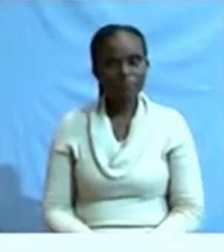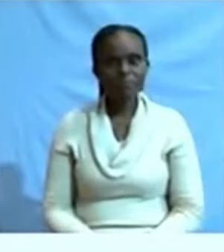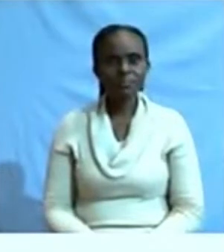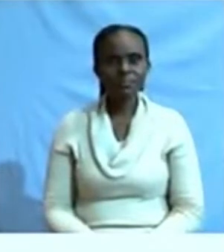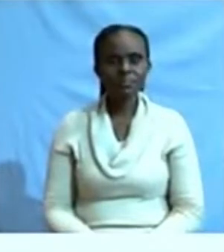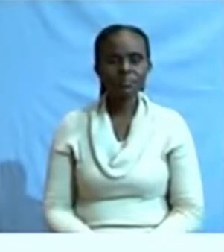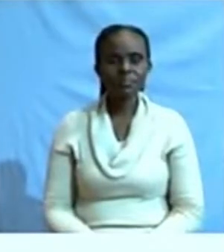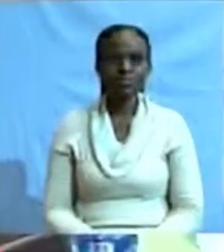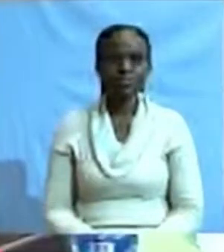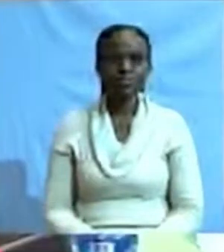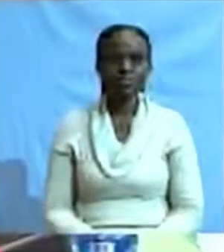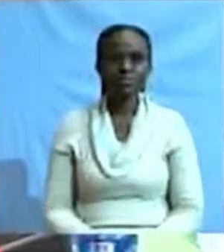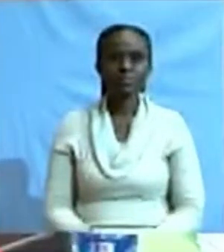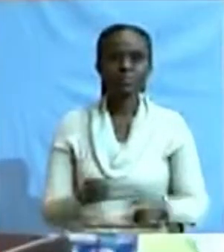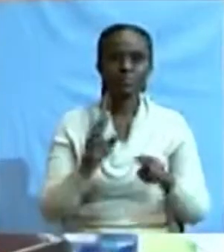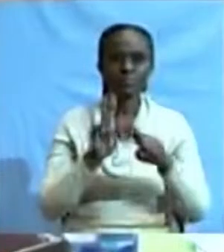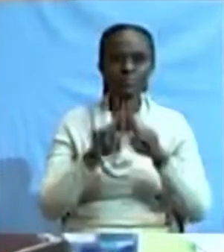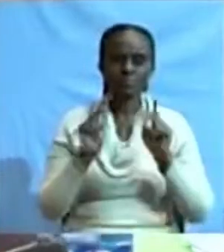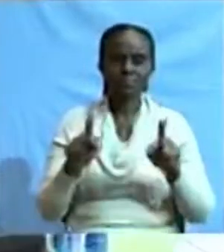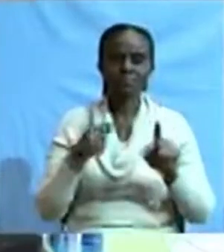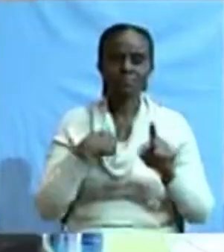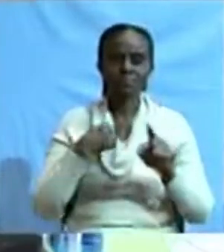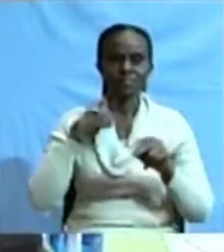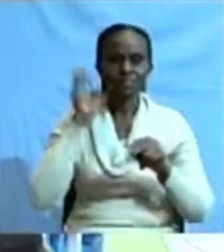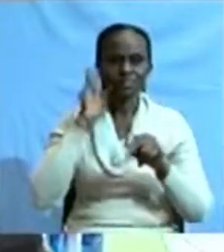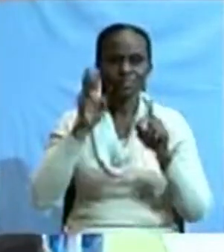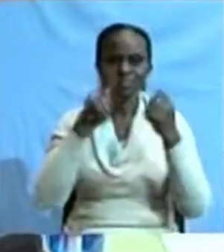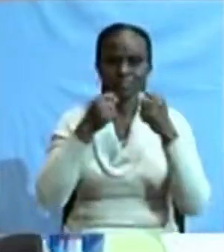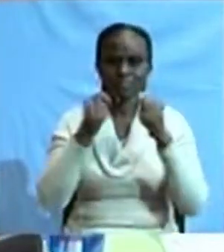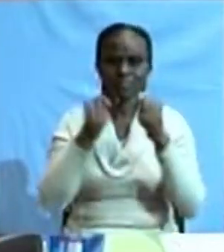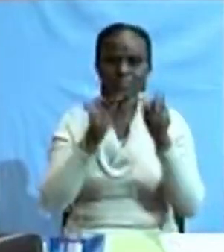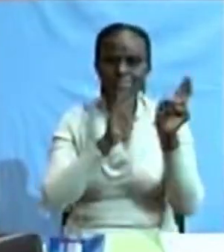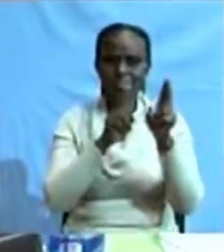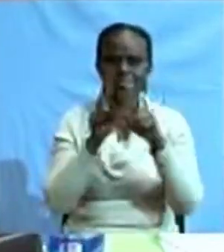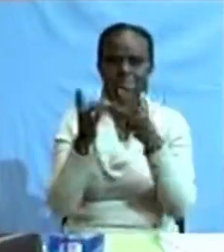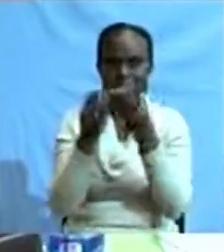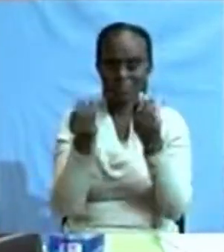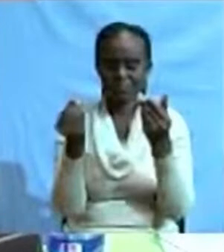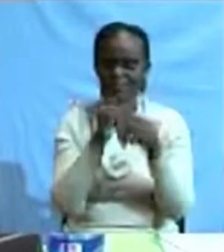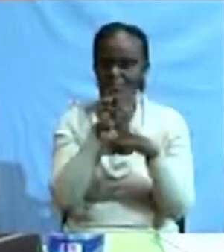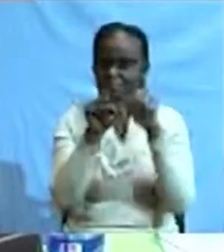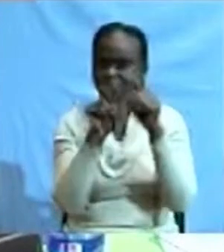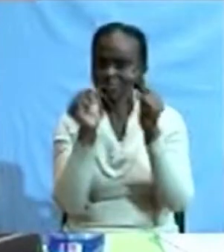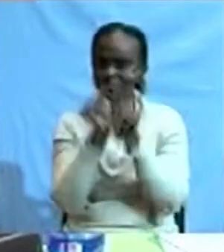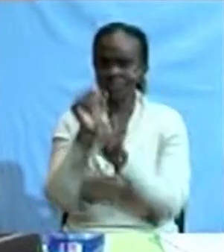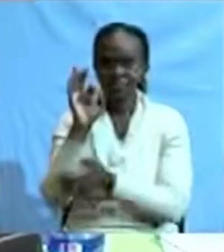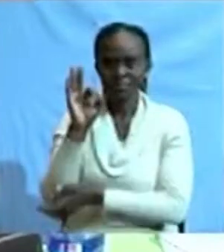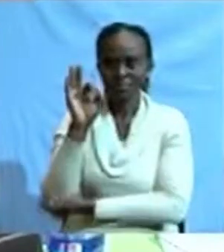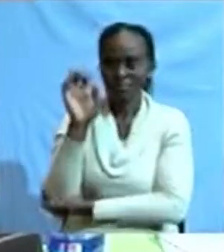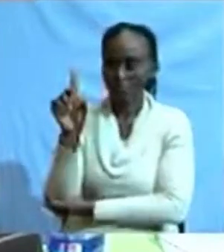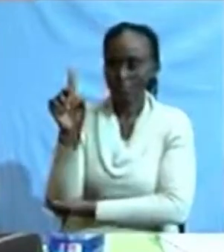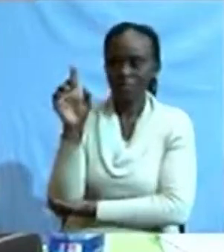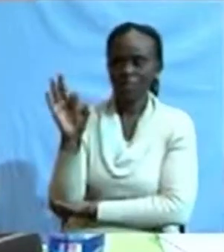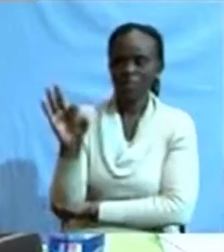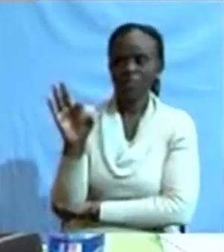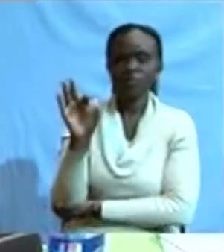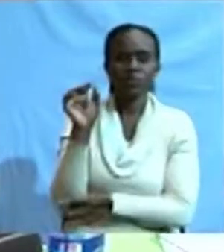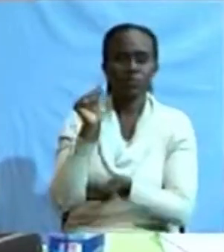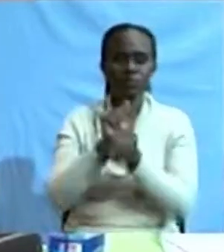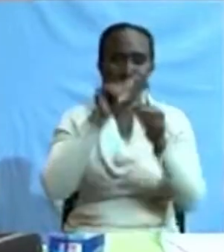Thank you, Chair. I'll attempt to answer a few questions. I think the DF and the internal auditor will come